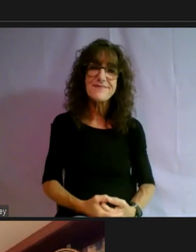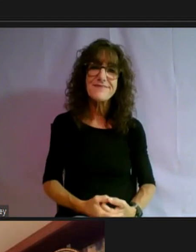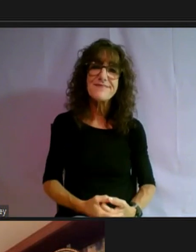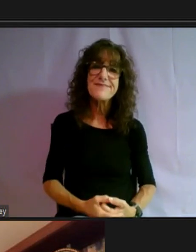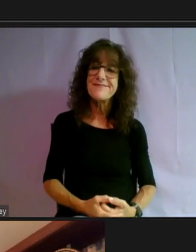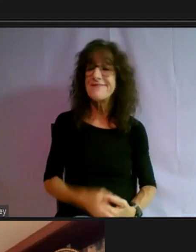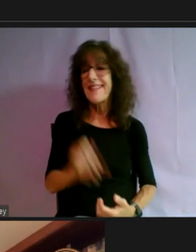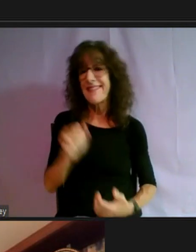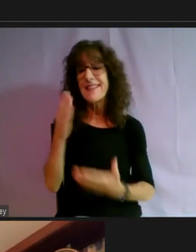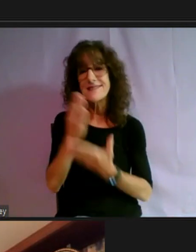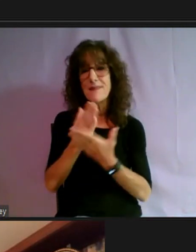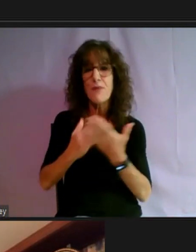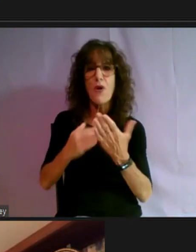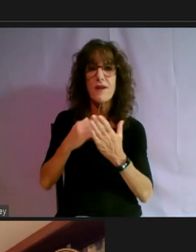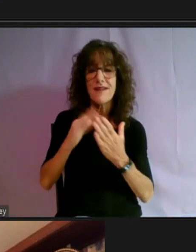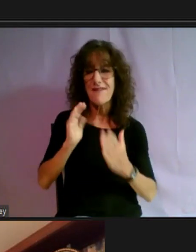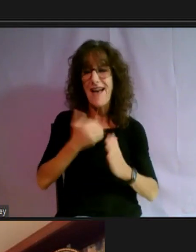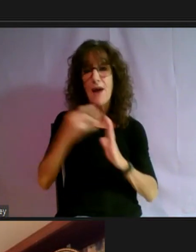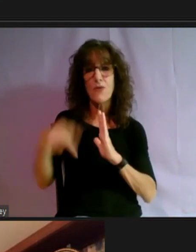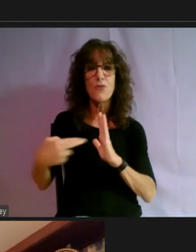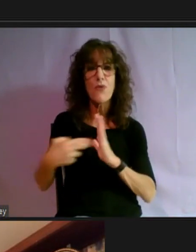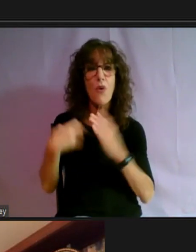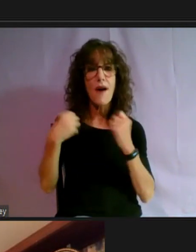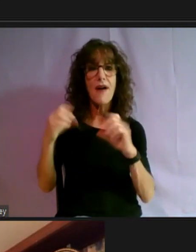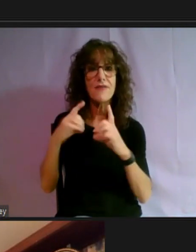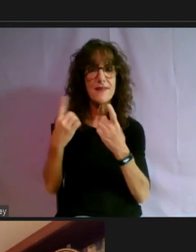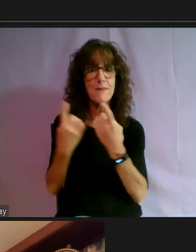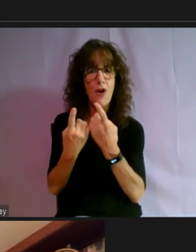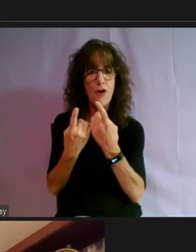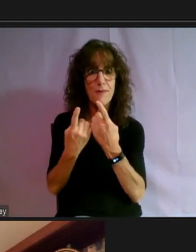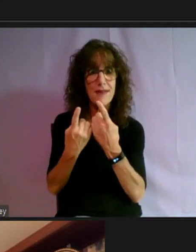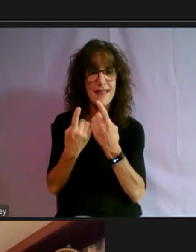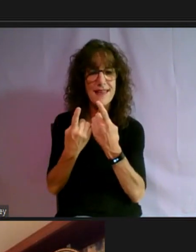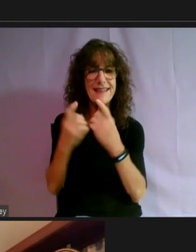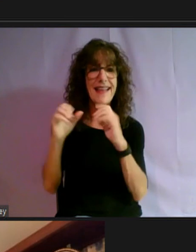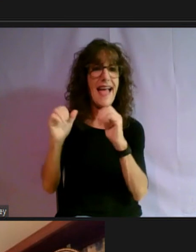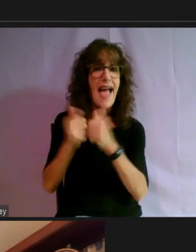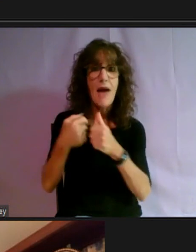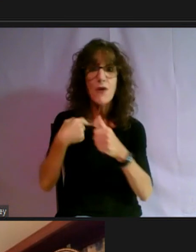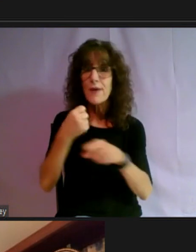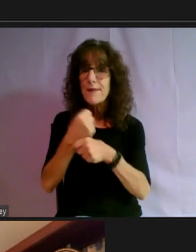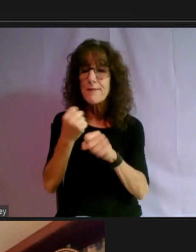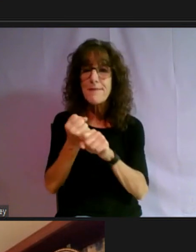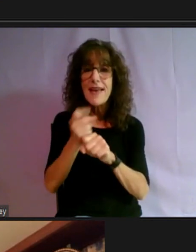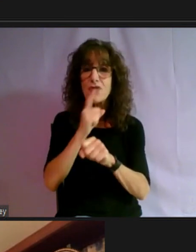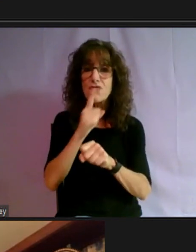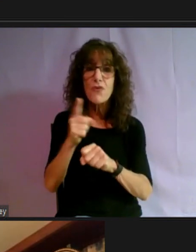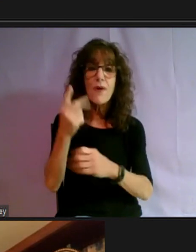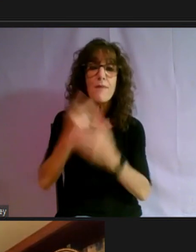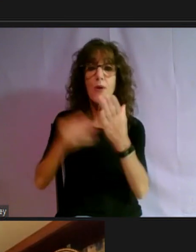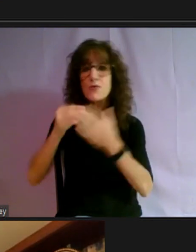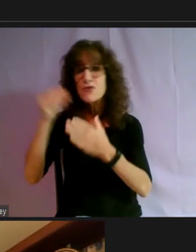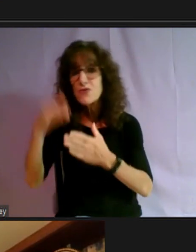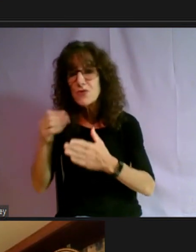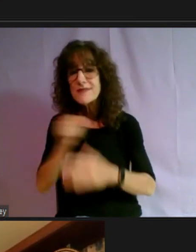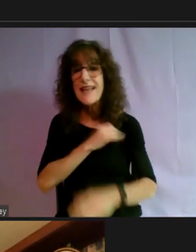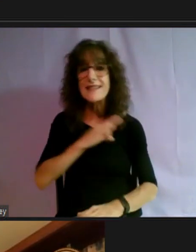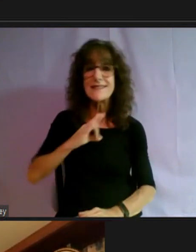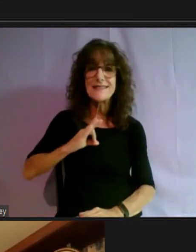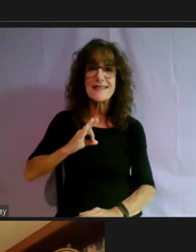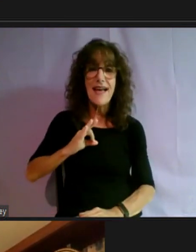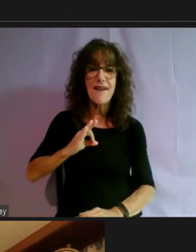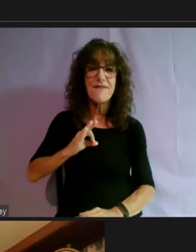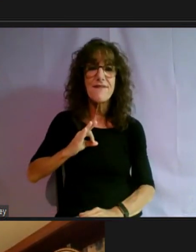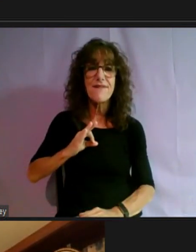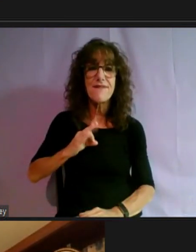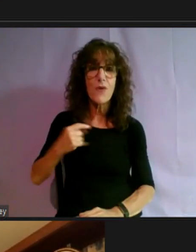That's part of the role that we see the health department playing in this, is how do we make sure that both students and staff, and we've been